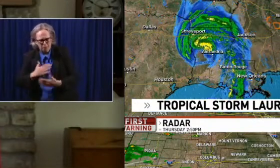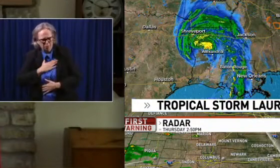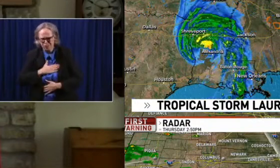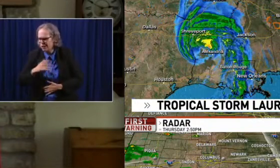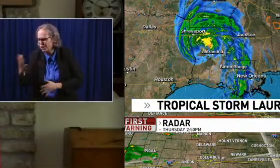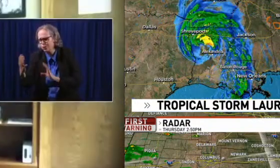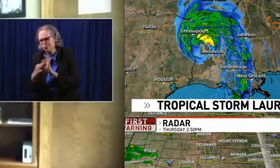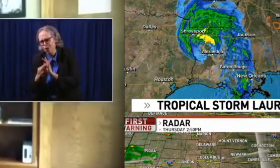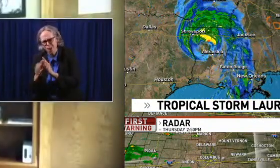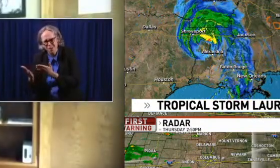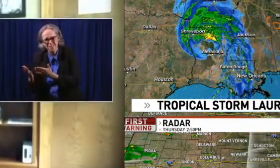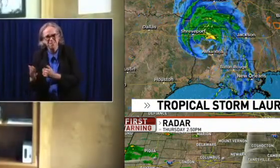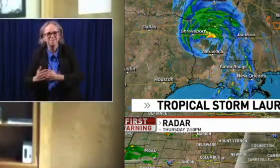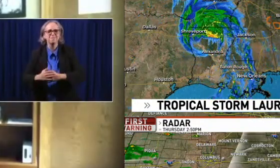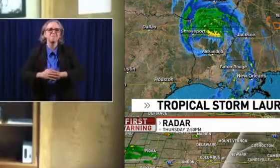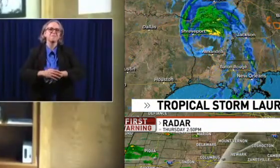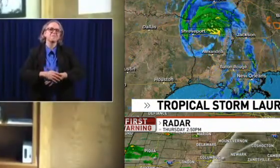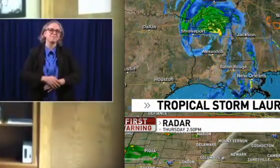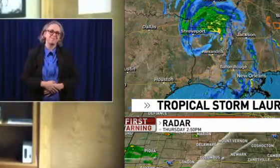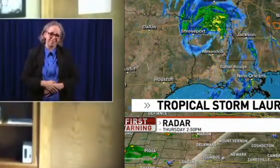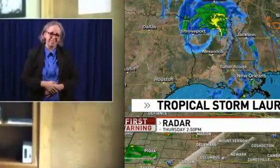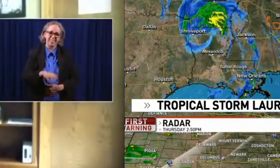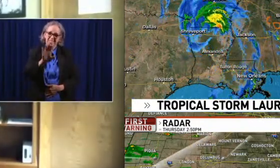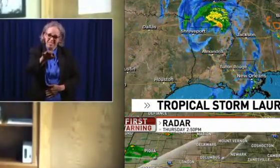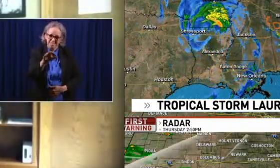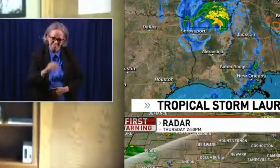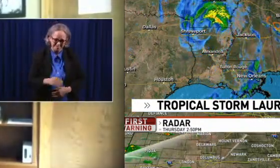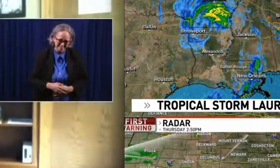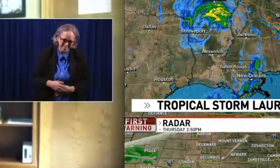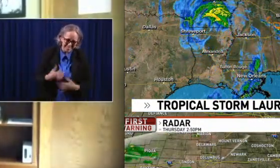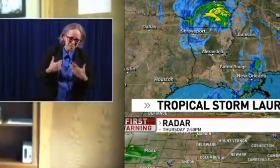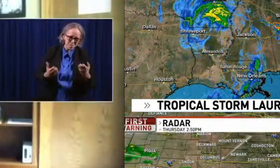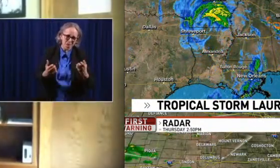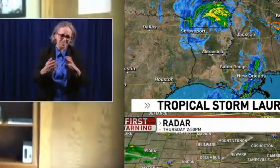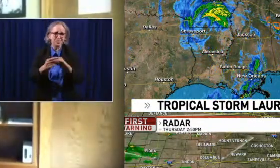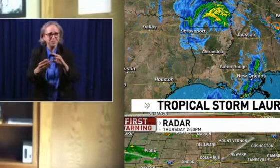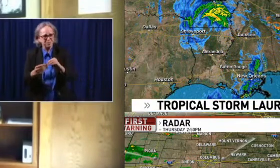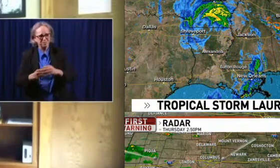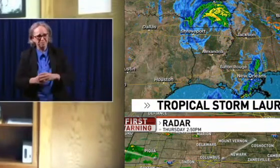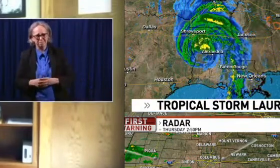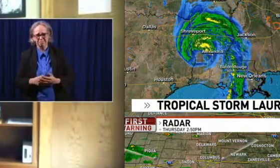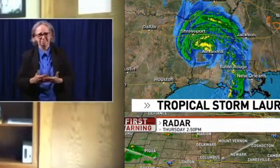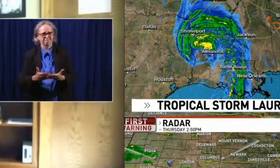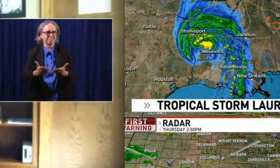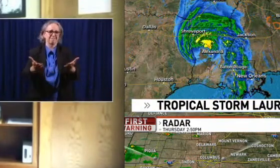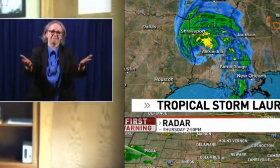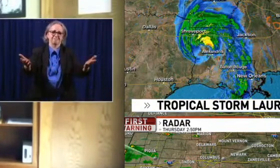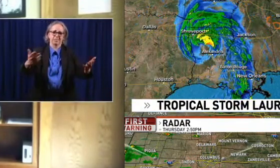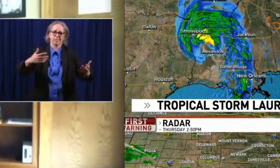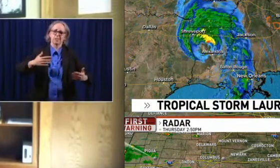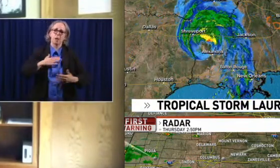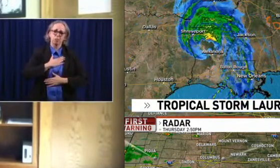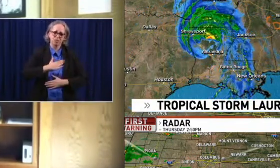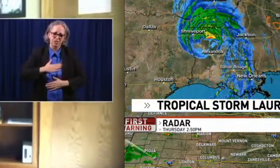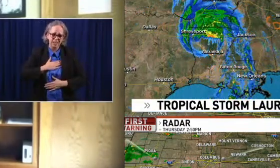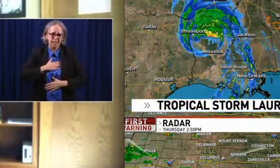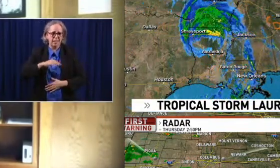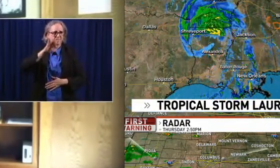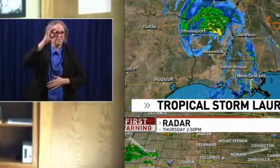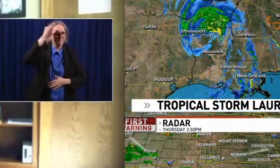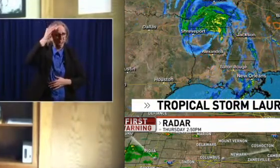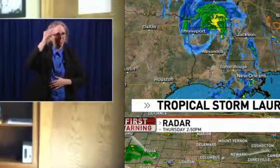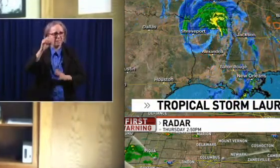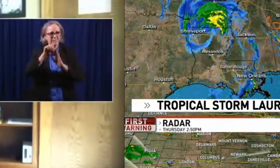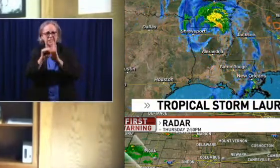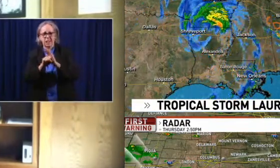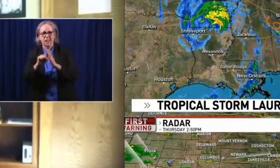this, Mr. Governor, we've really been appreciative, all of us, of the federal government and the state government with the CARES Act funding that you've